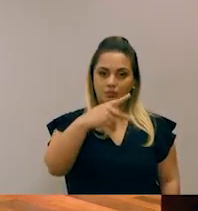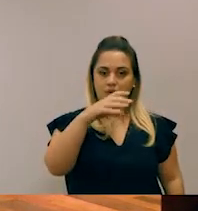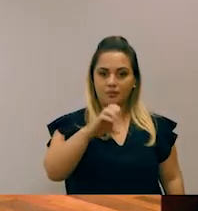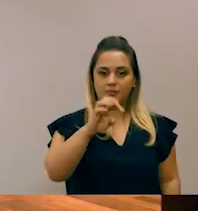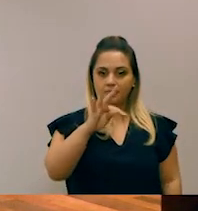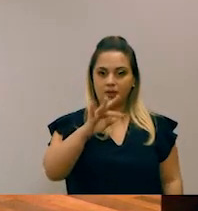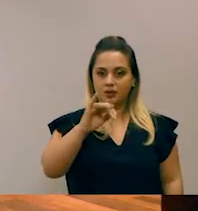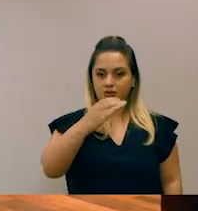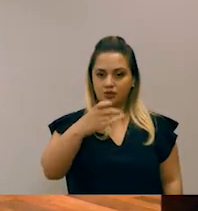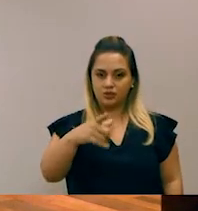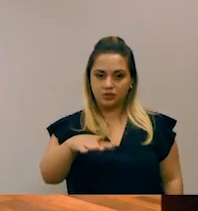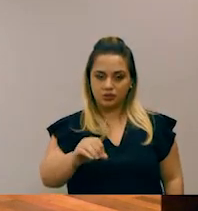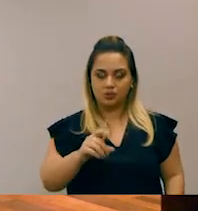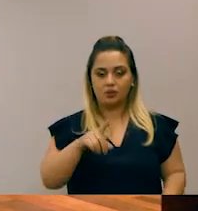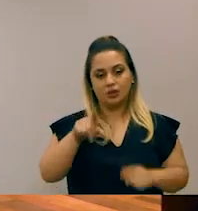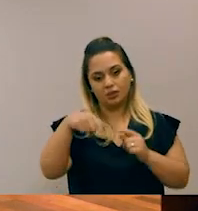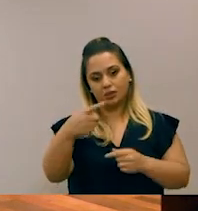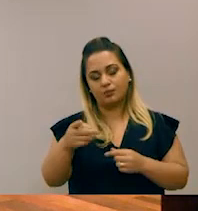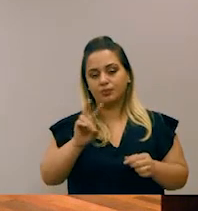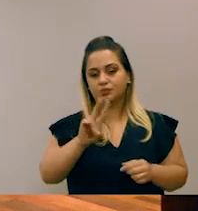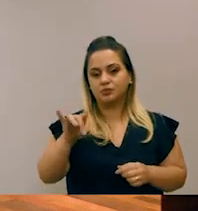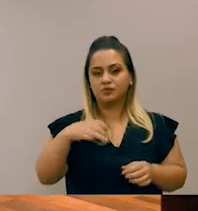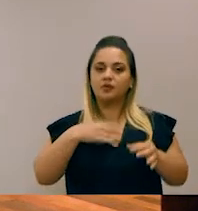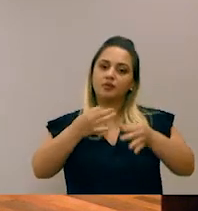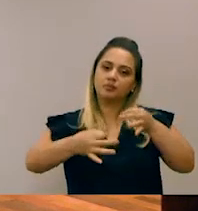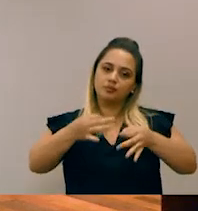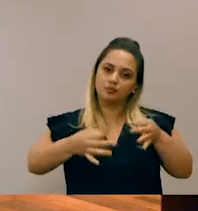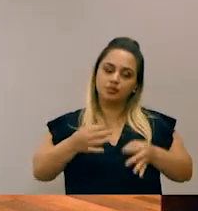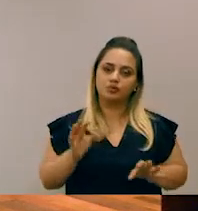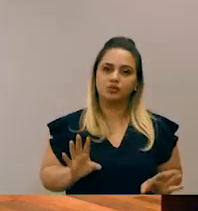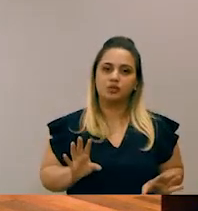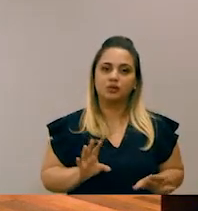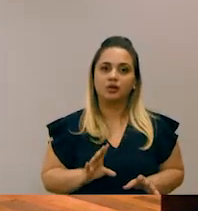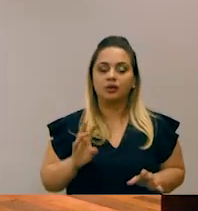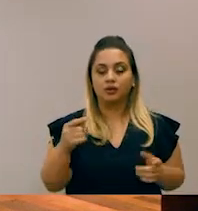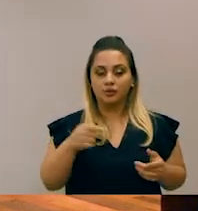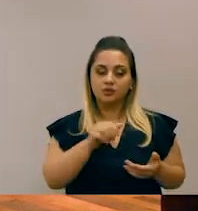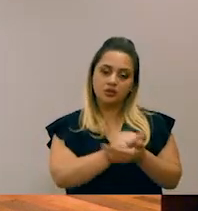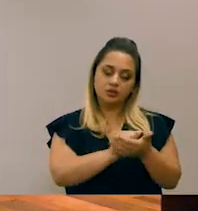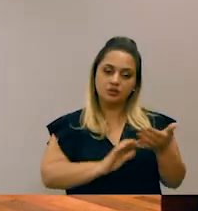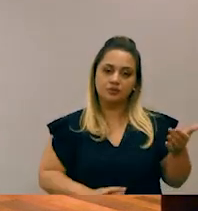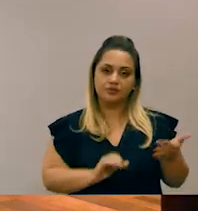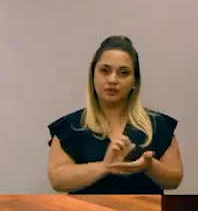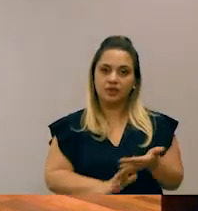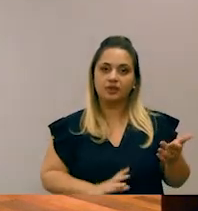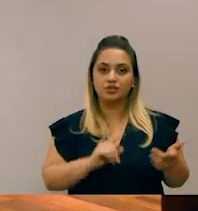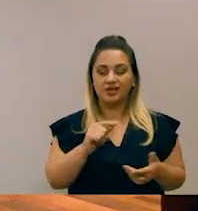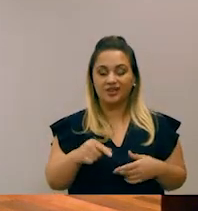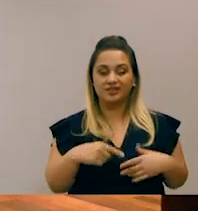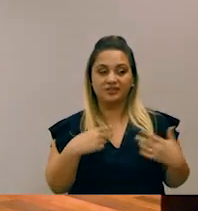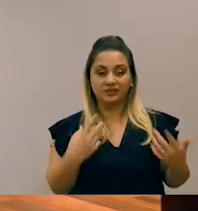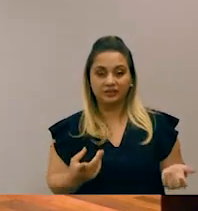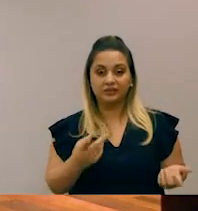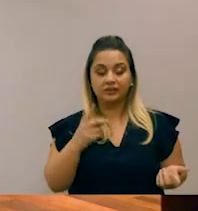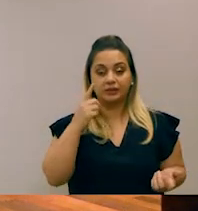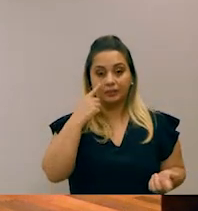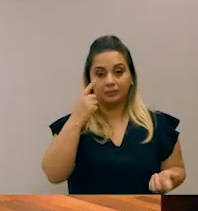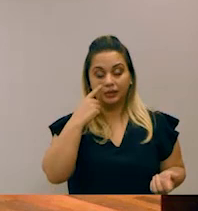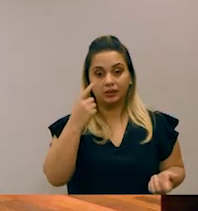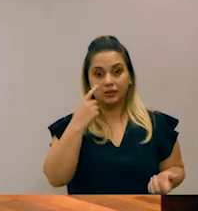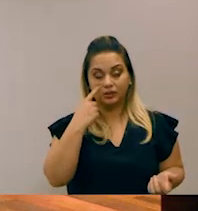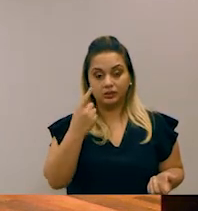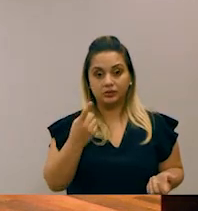be made for this cause to be started. This activity demands a